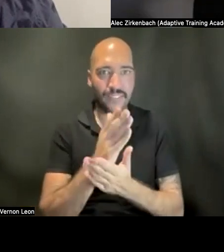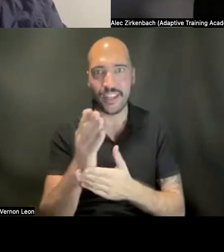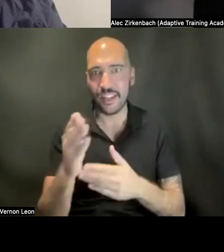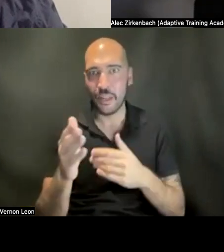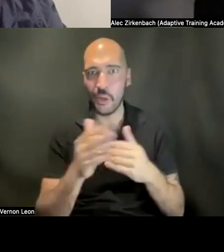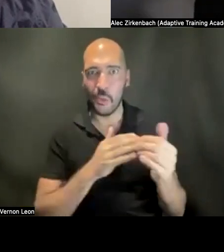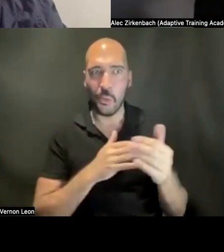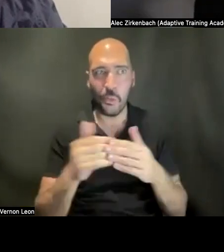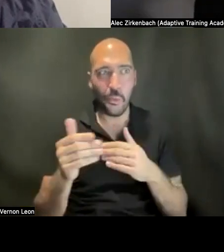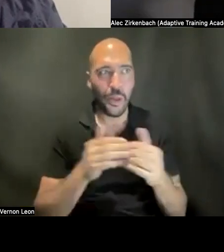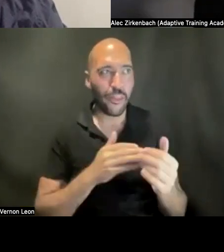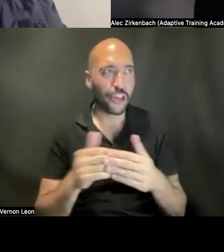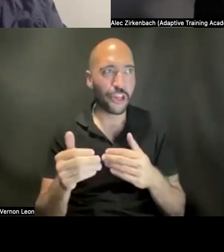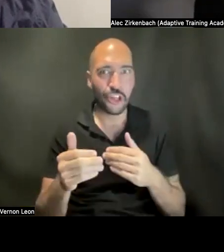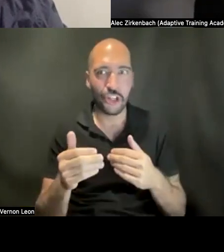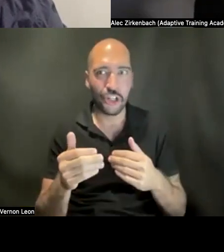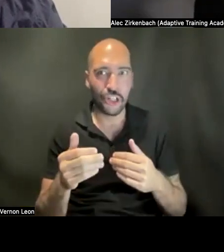not, if